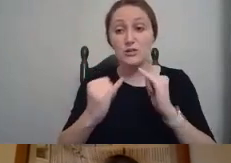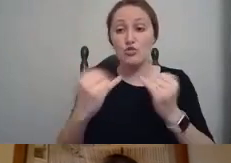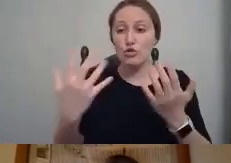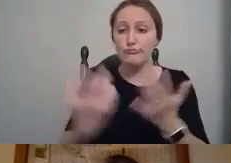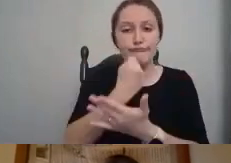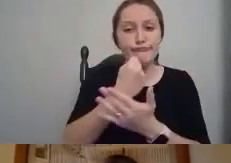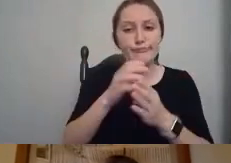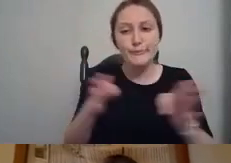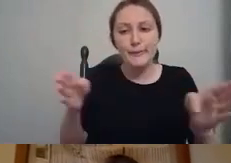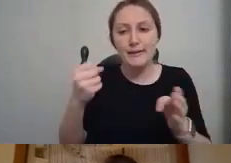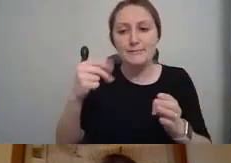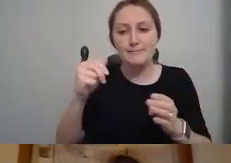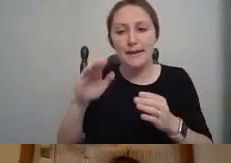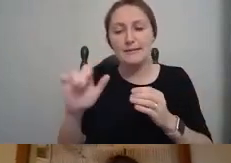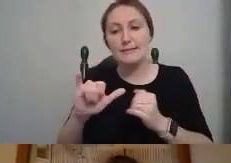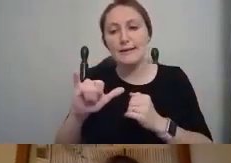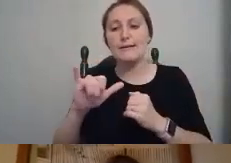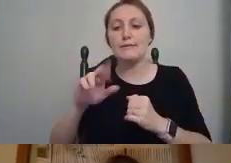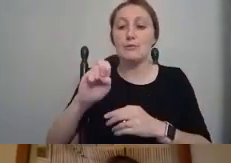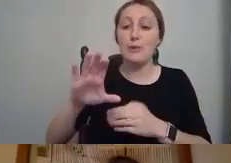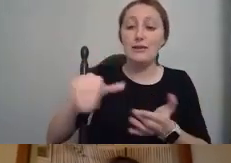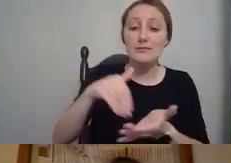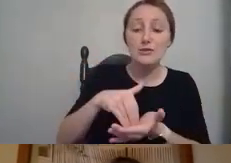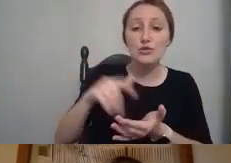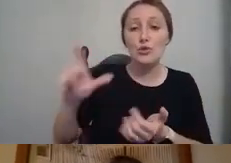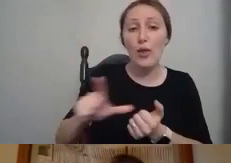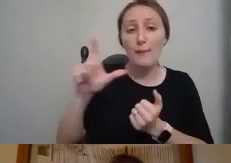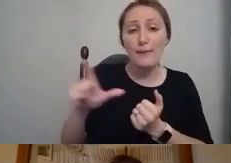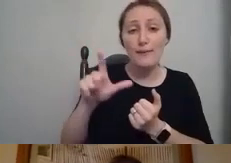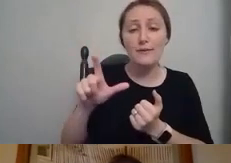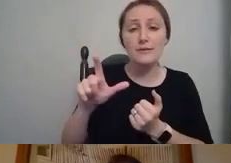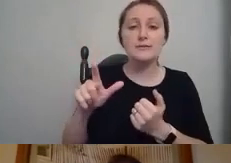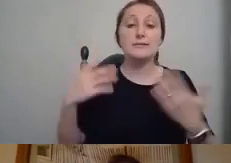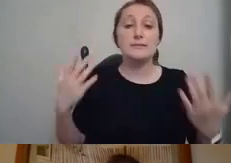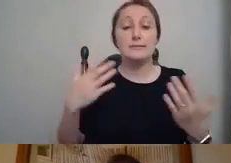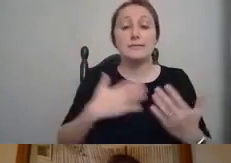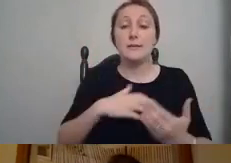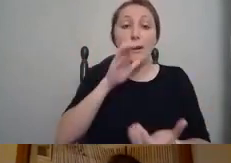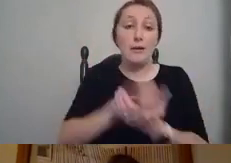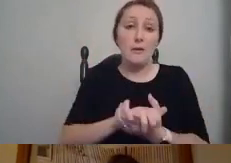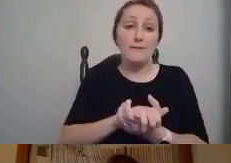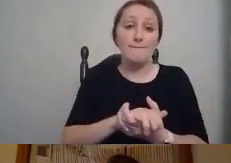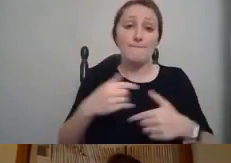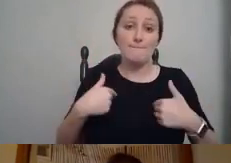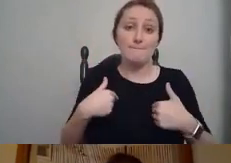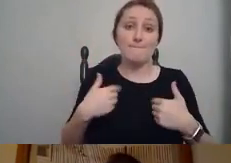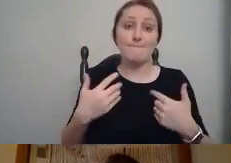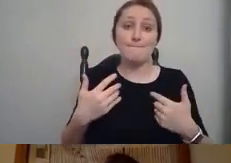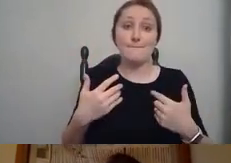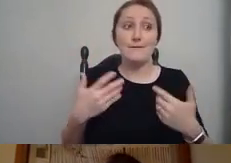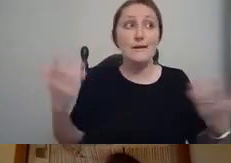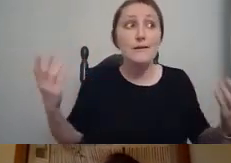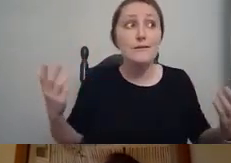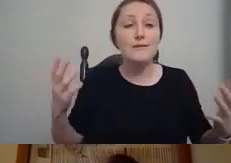public spaces like rec centers or libraries? Man, I'll tell you what, my wife is like, what about the